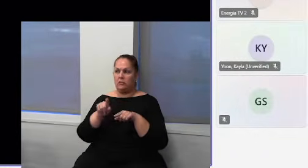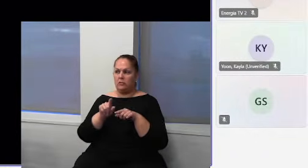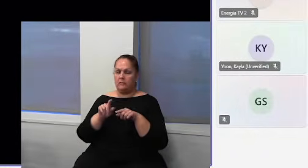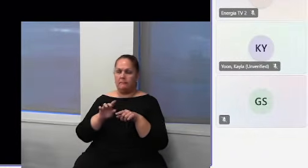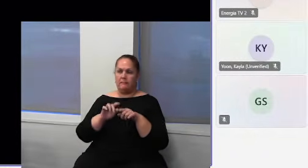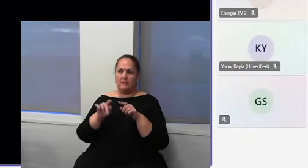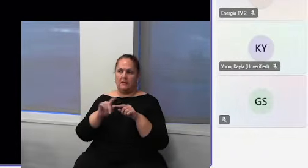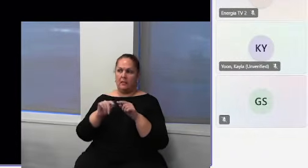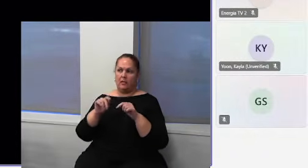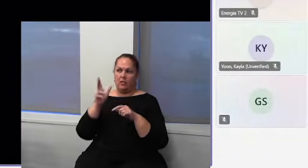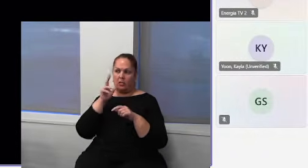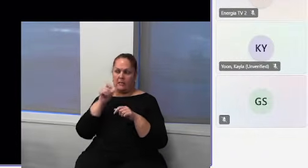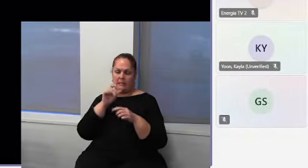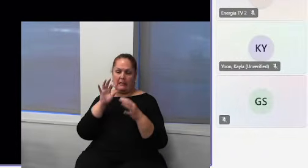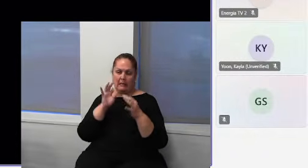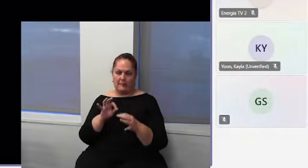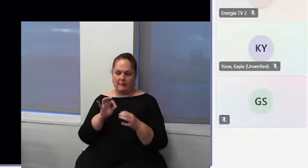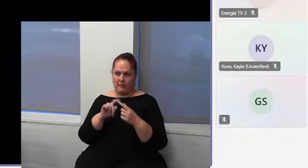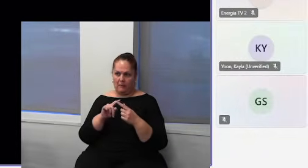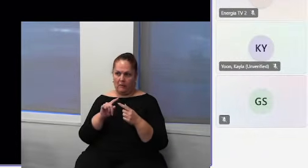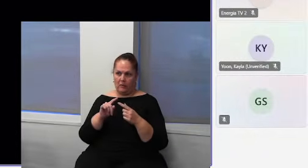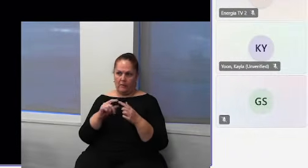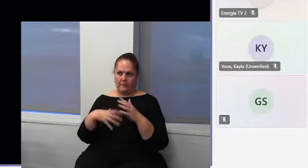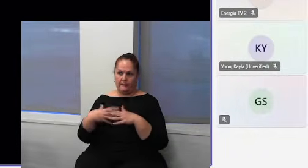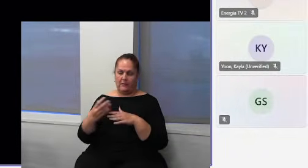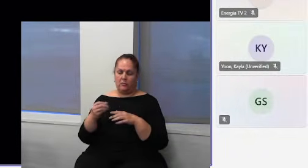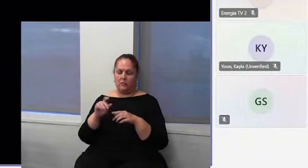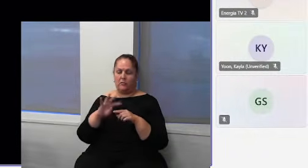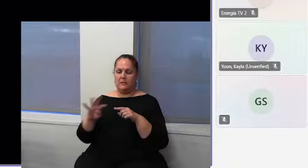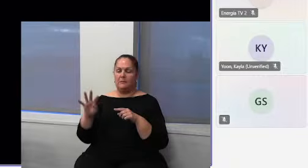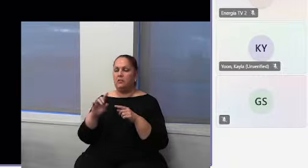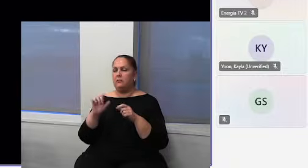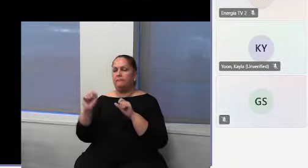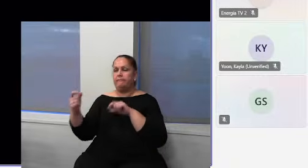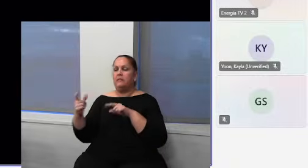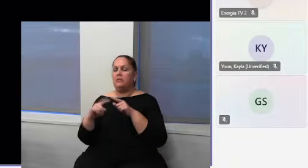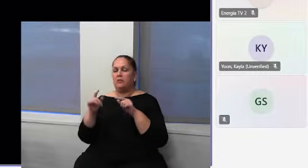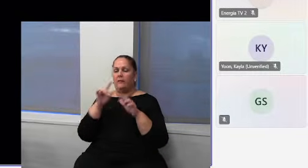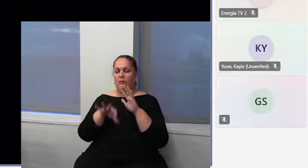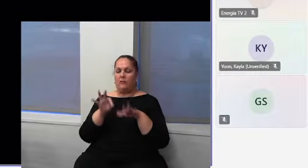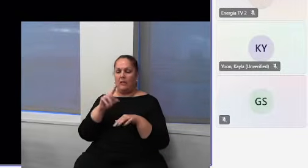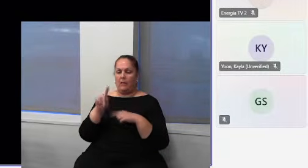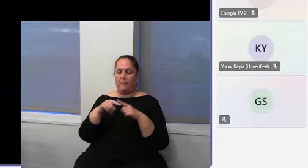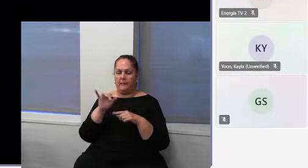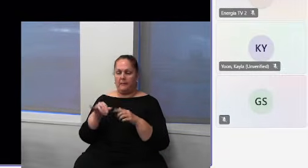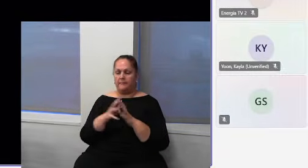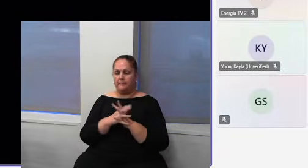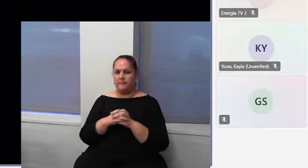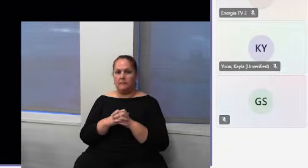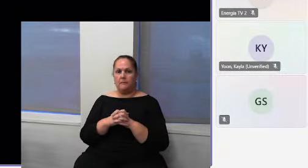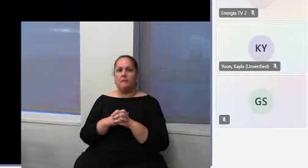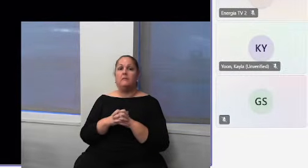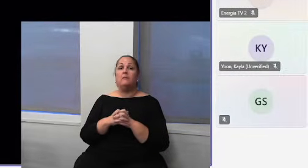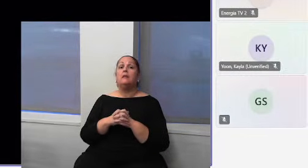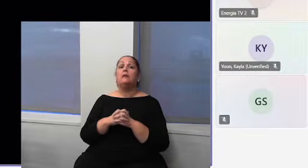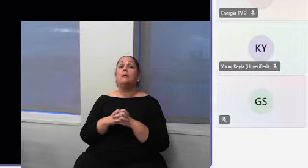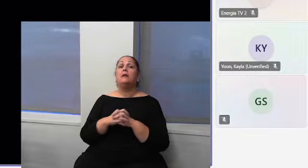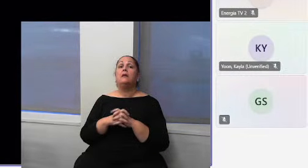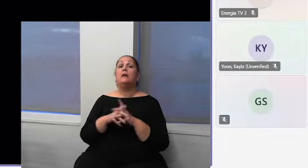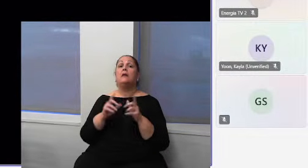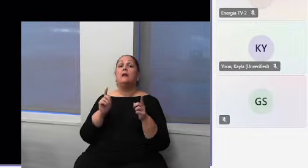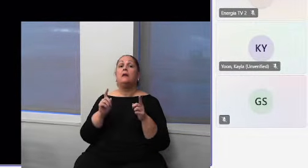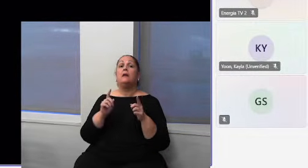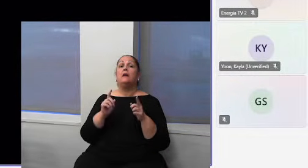YouTube transmission is not optimal. So I will get with Mr. Gerardo and find out about that.